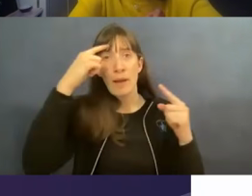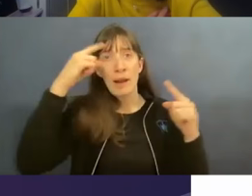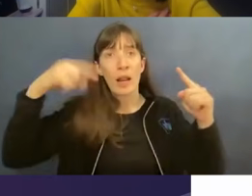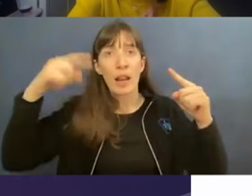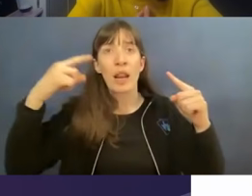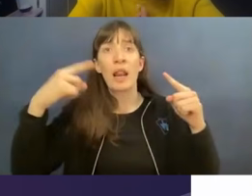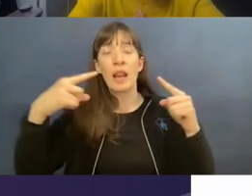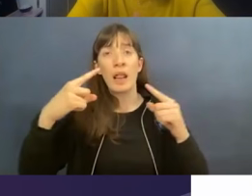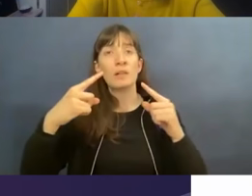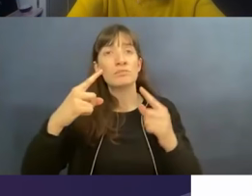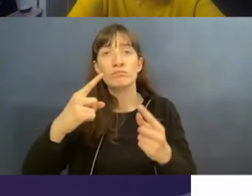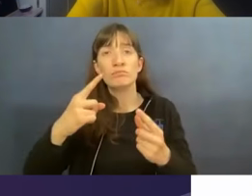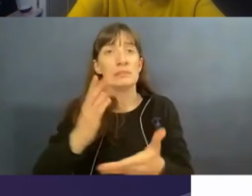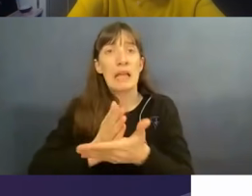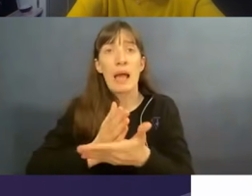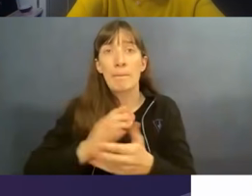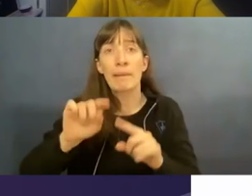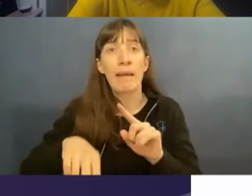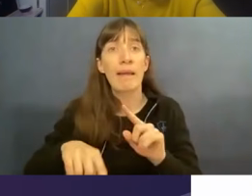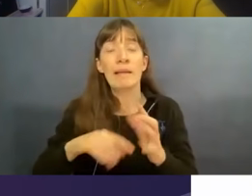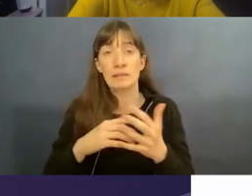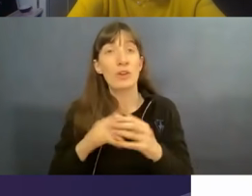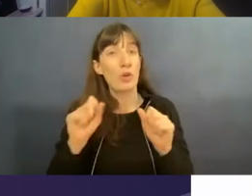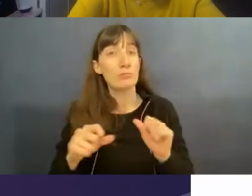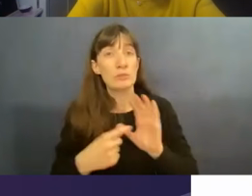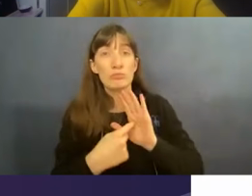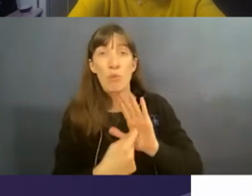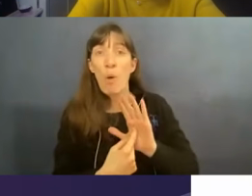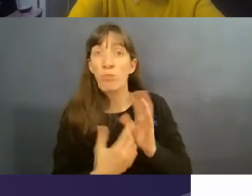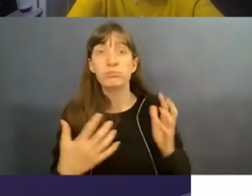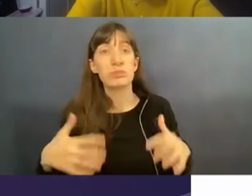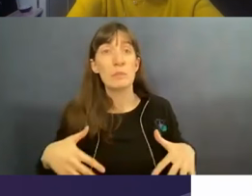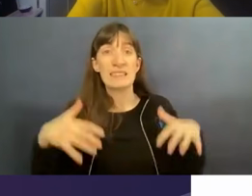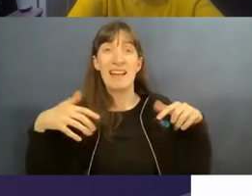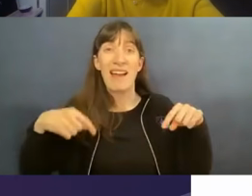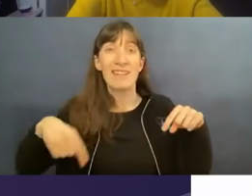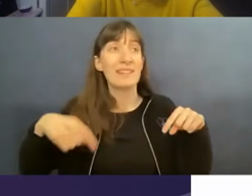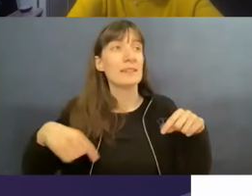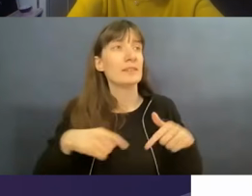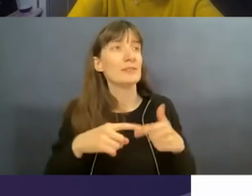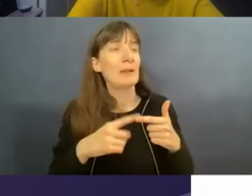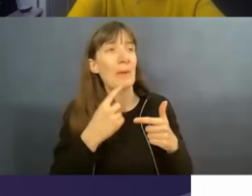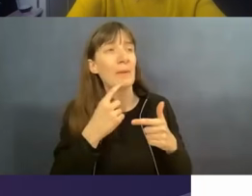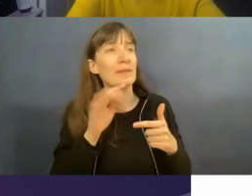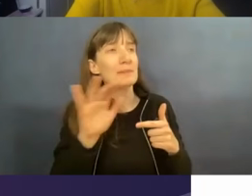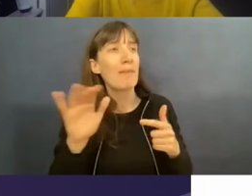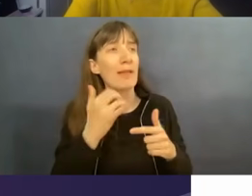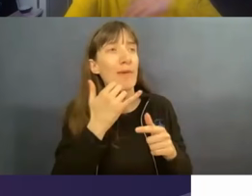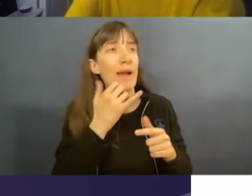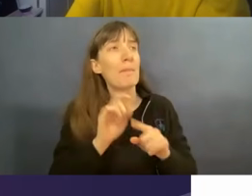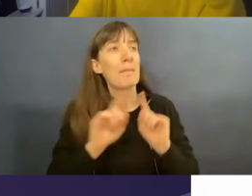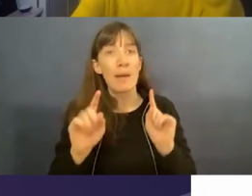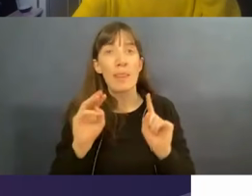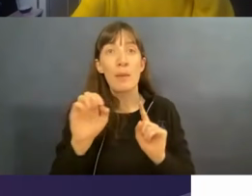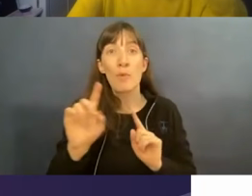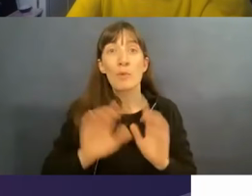experiencing anxiety. They might even have some like, and this should say swing instead of wing, but mood swings. So they might feel